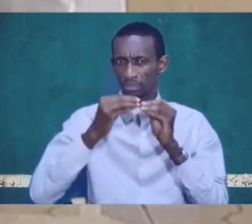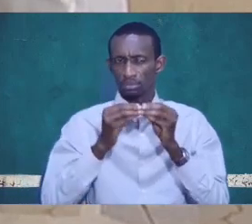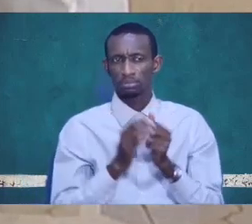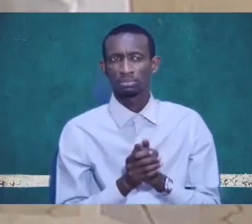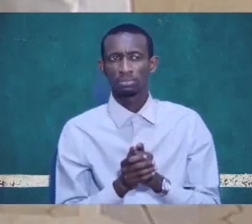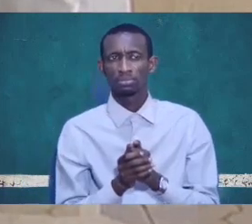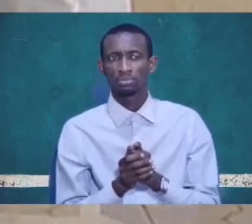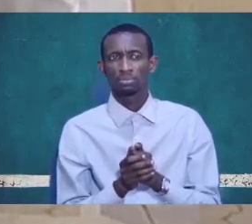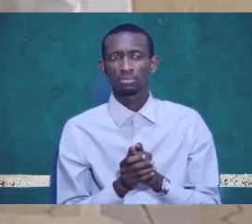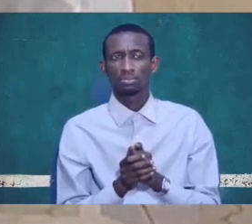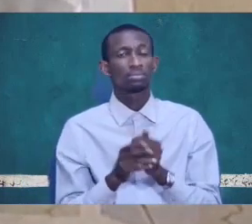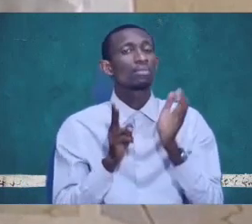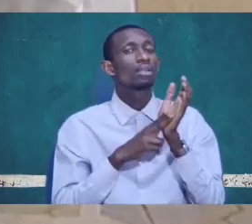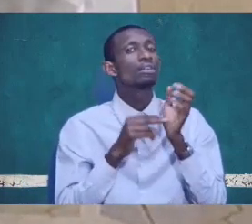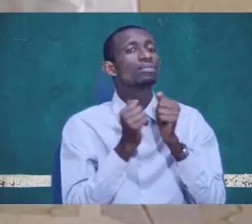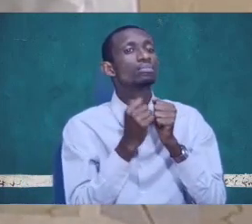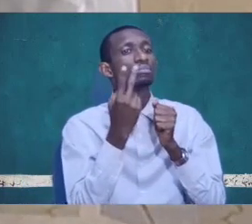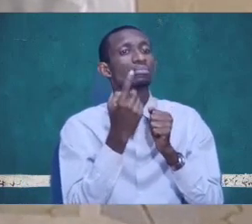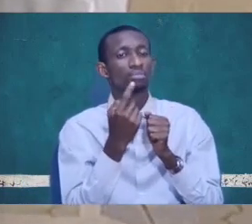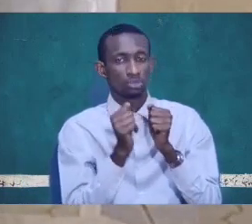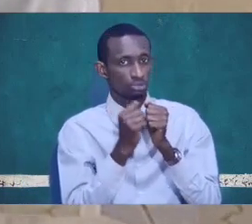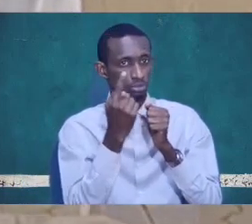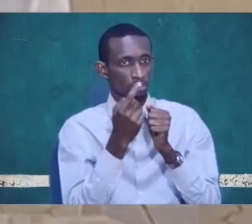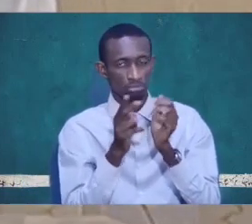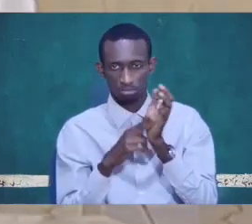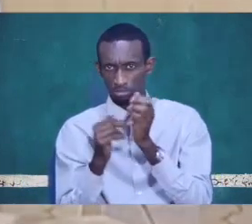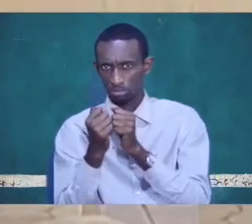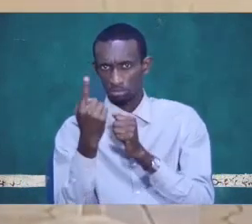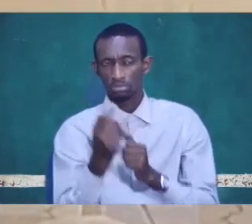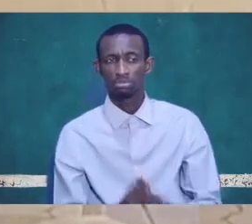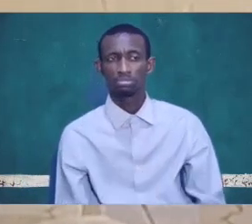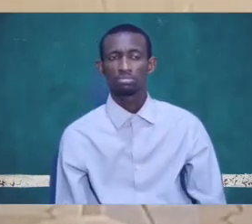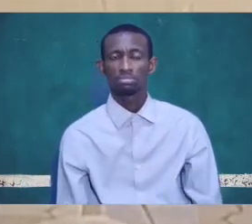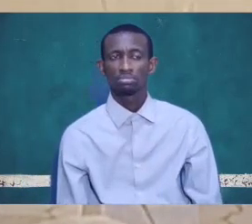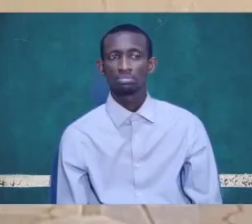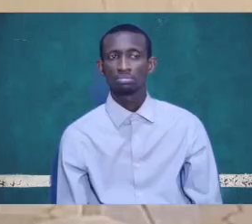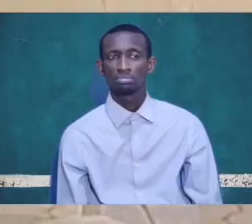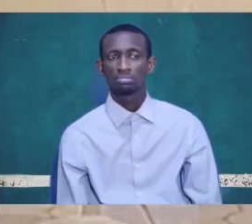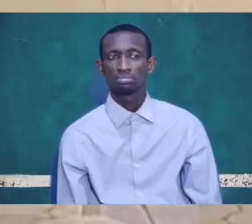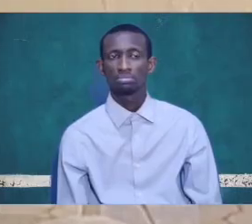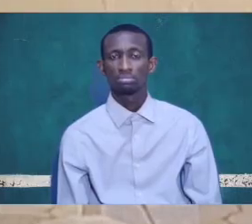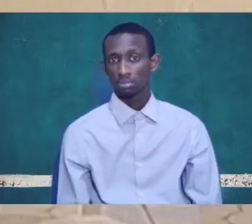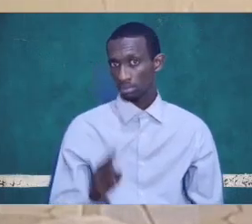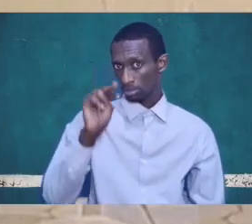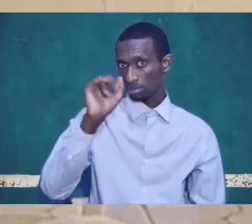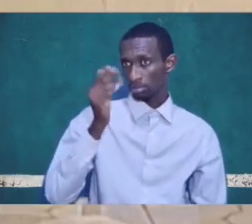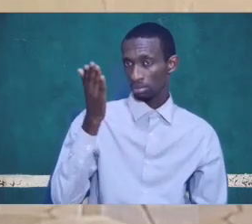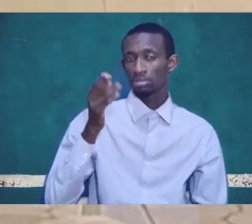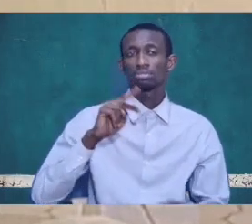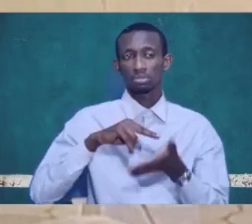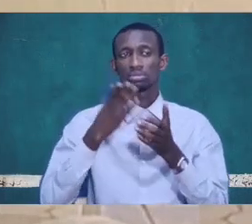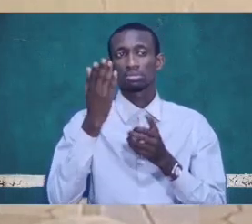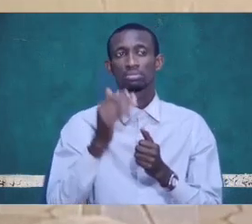will be 11 and 11. And we represent this sodium like